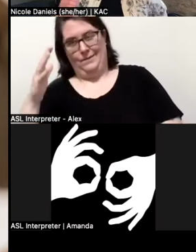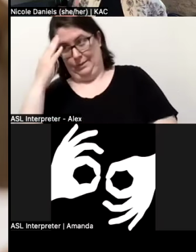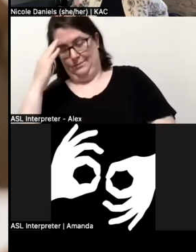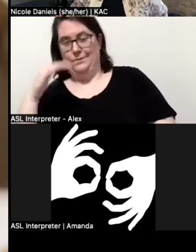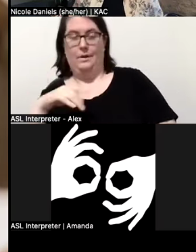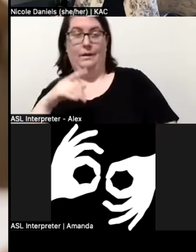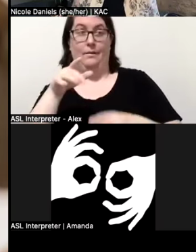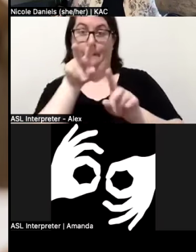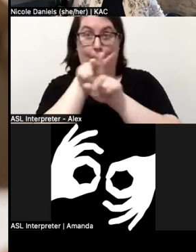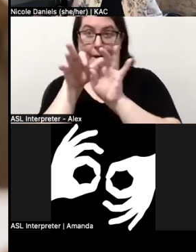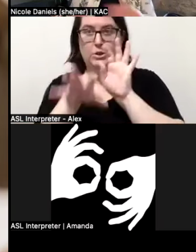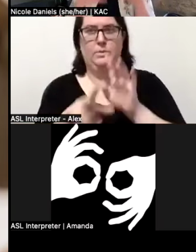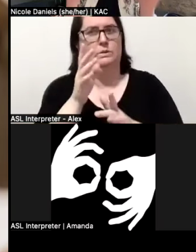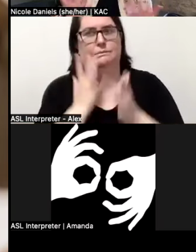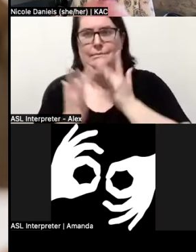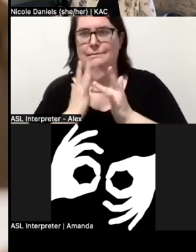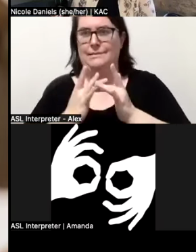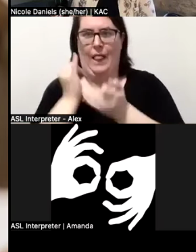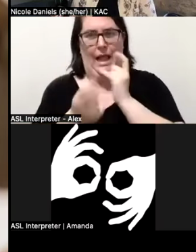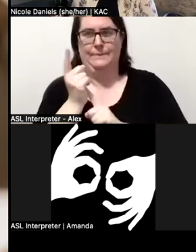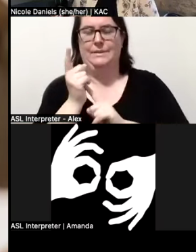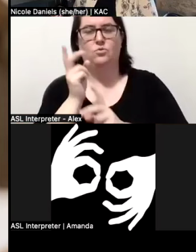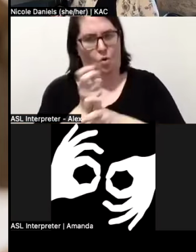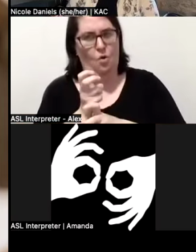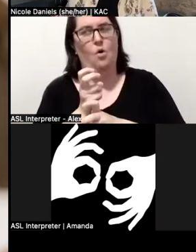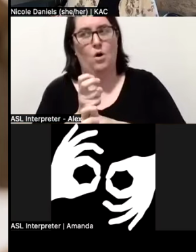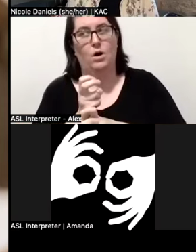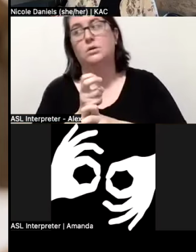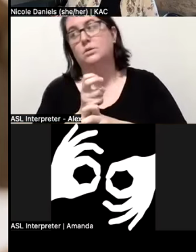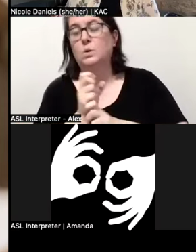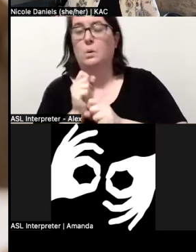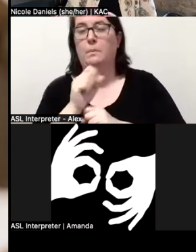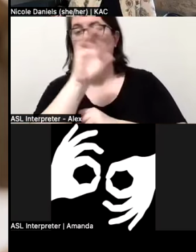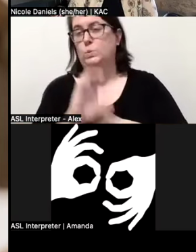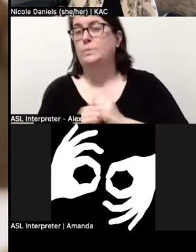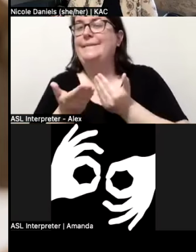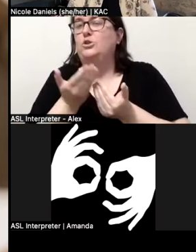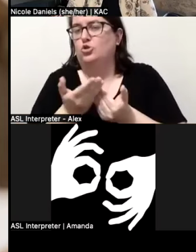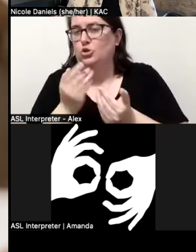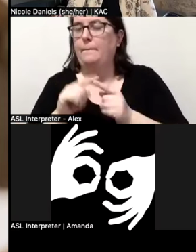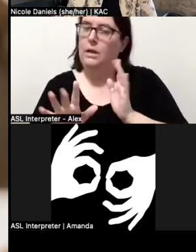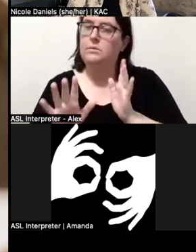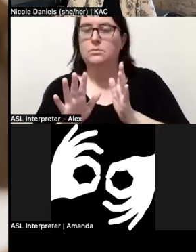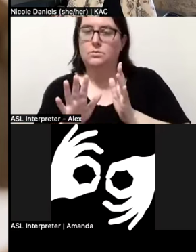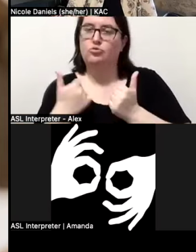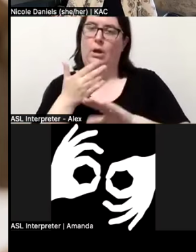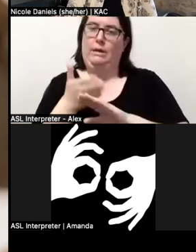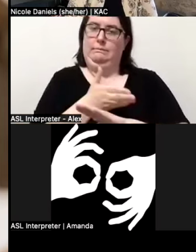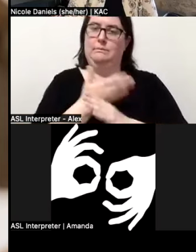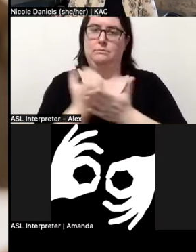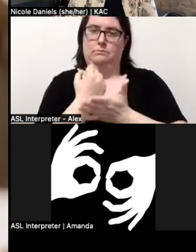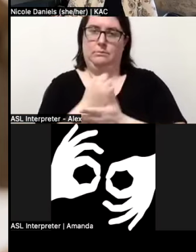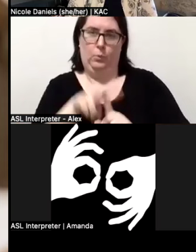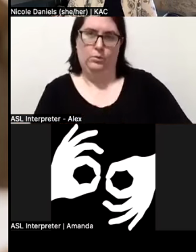secure ASL interpretation on short notice. So generally, we keep that to virtual meetings. New this year, we also